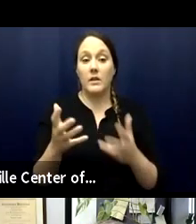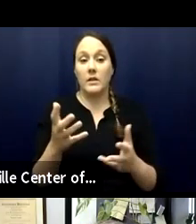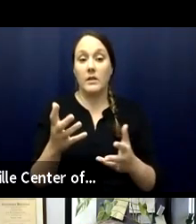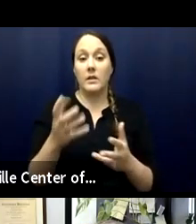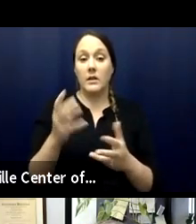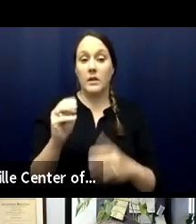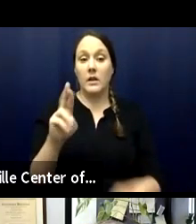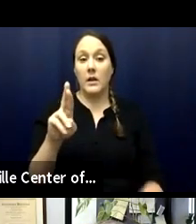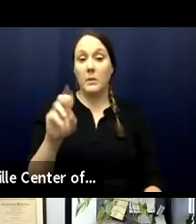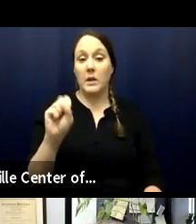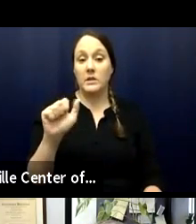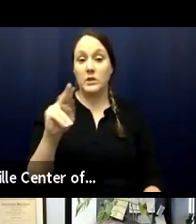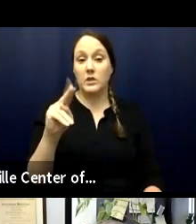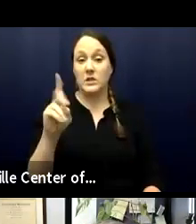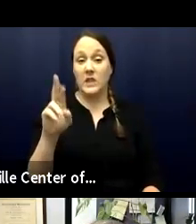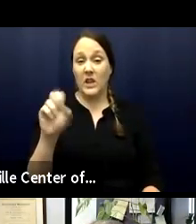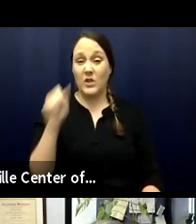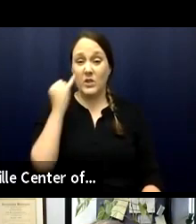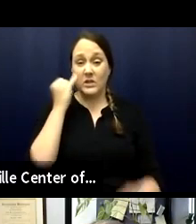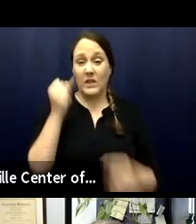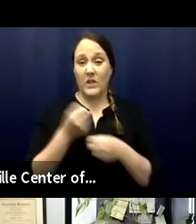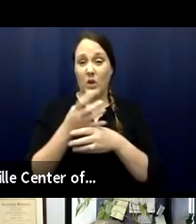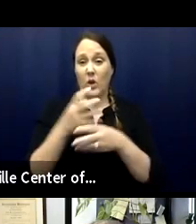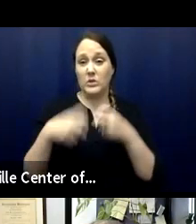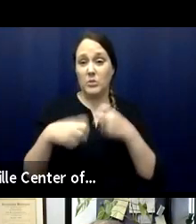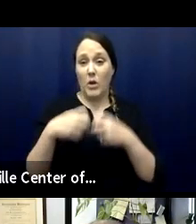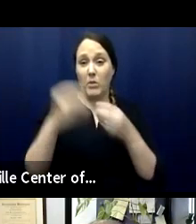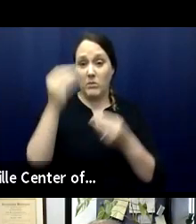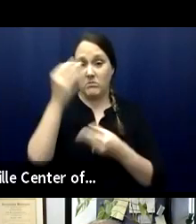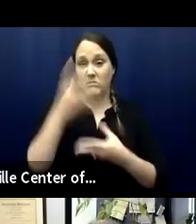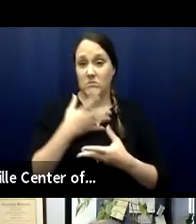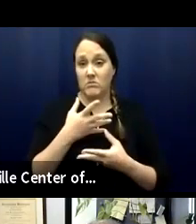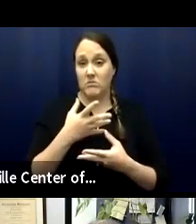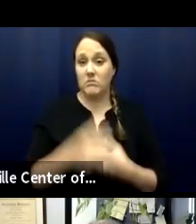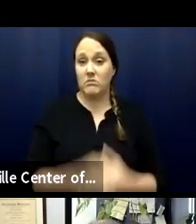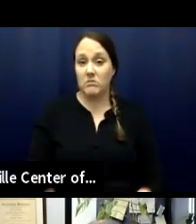Mr. Sanders, if that causes any problems, please let us know.